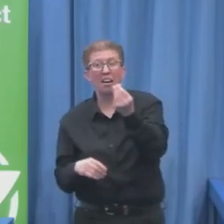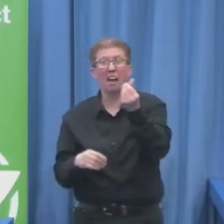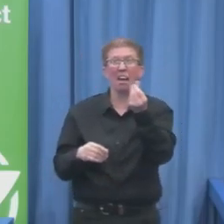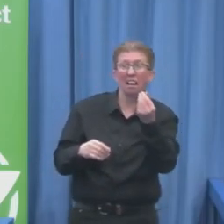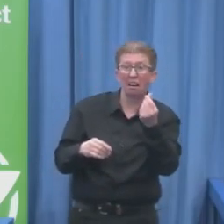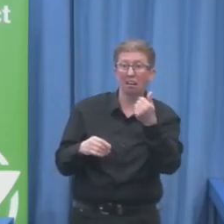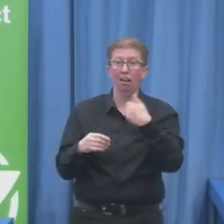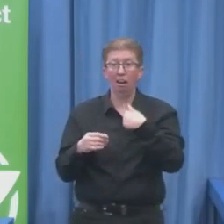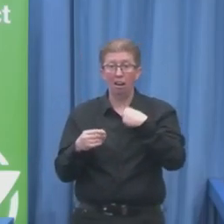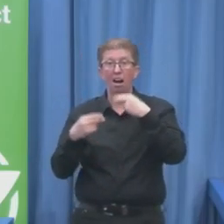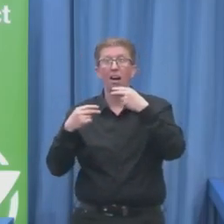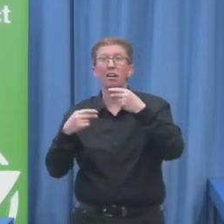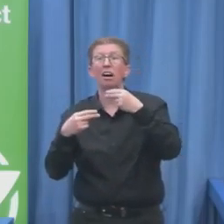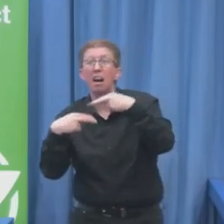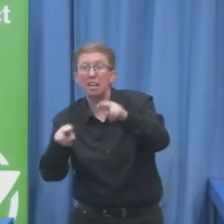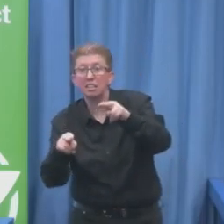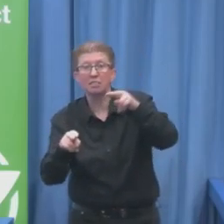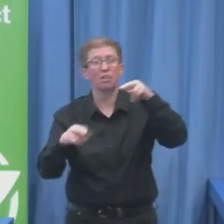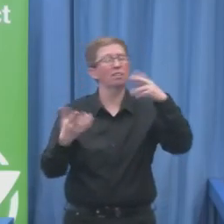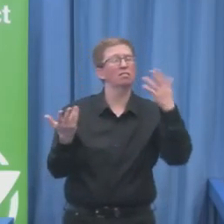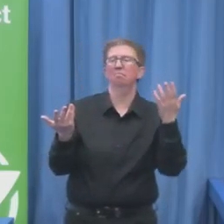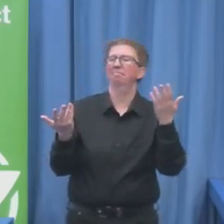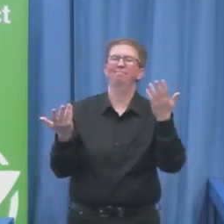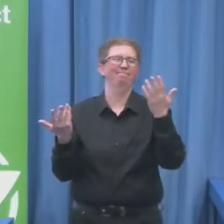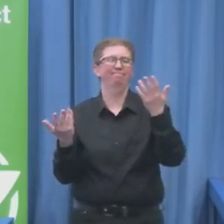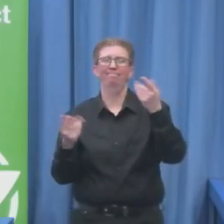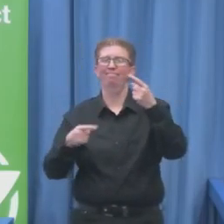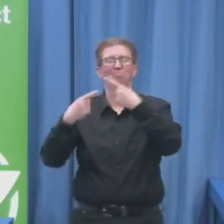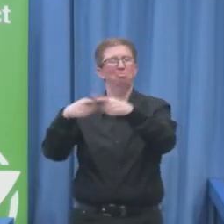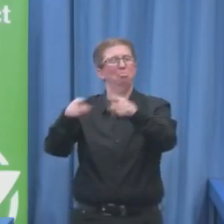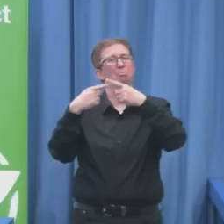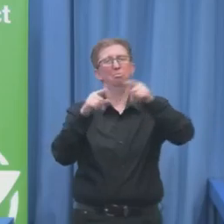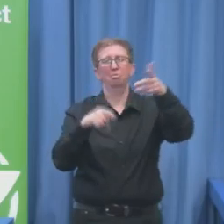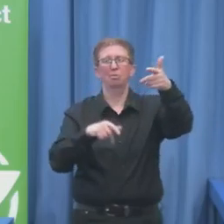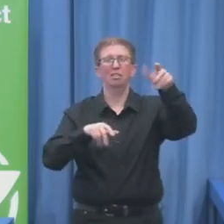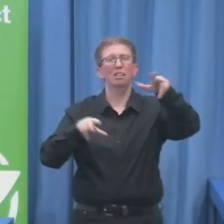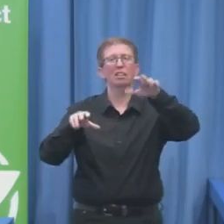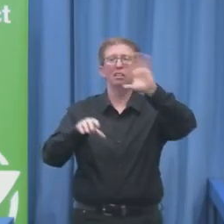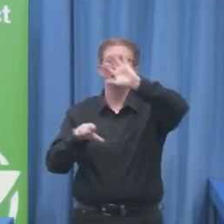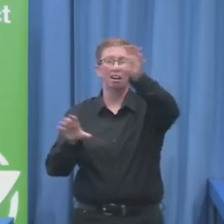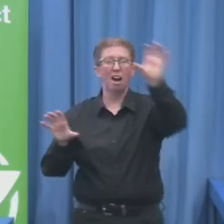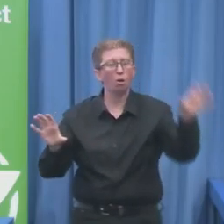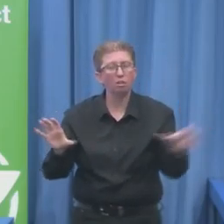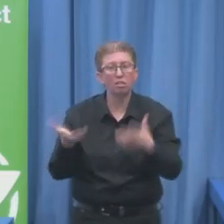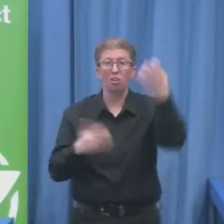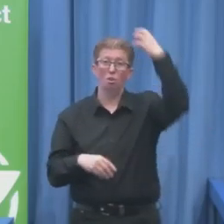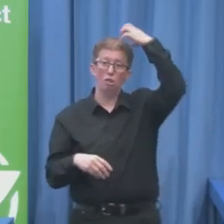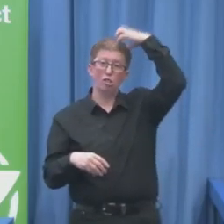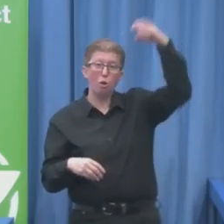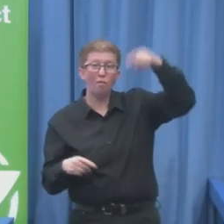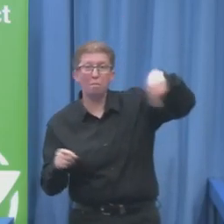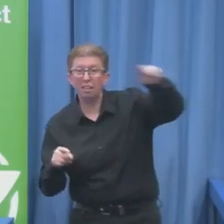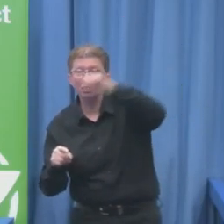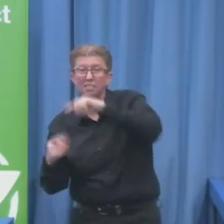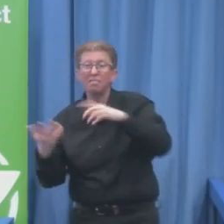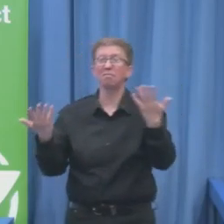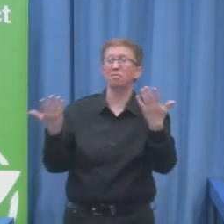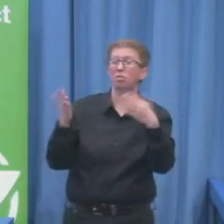can get from all the places that you spoke about. I think when you look at a place to open, there are two main things that you should look